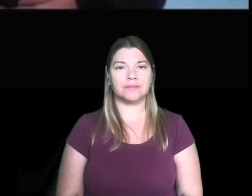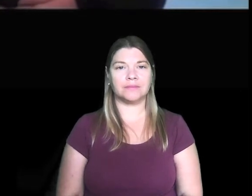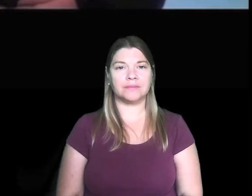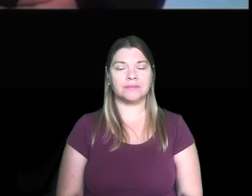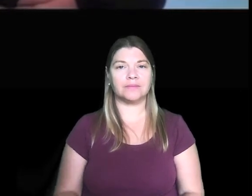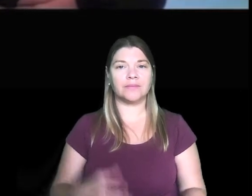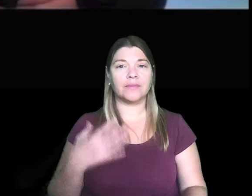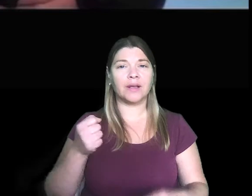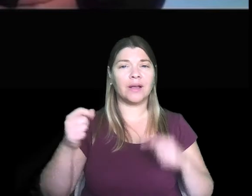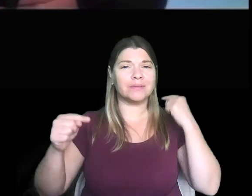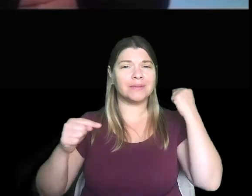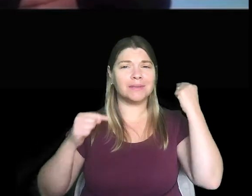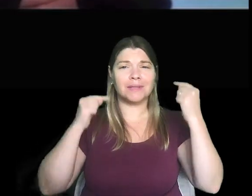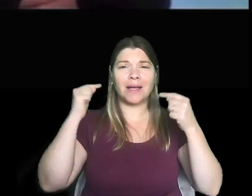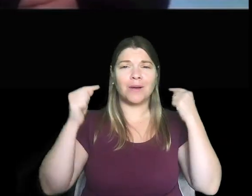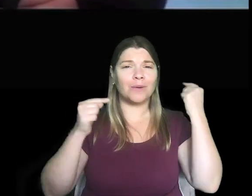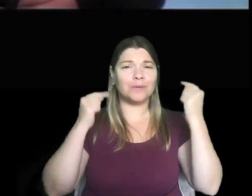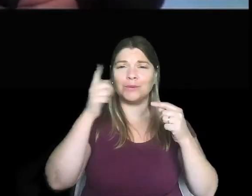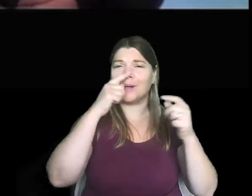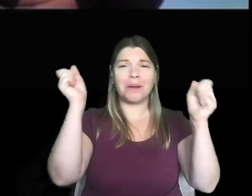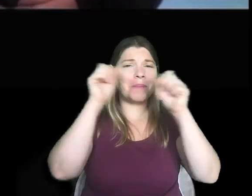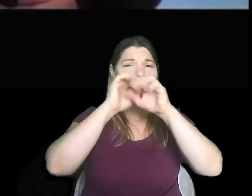Is there a sound?